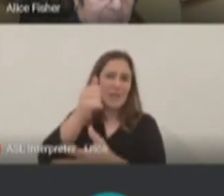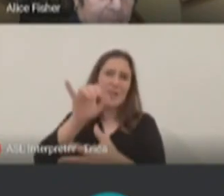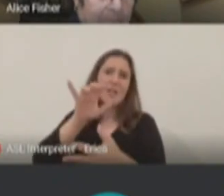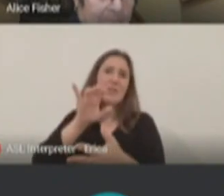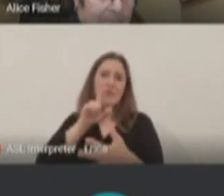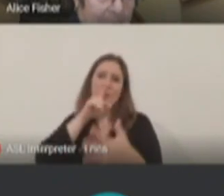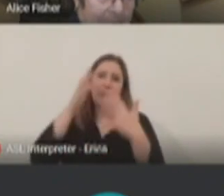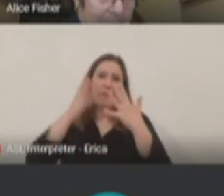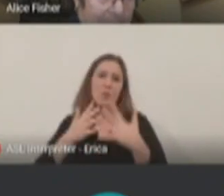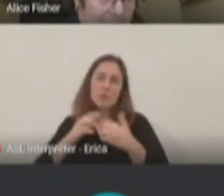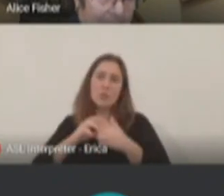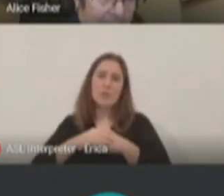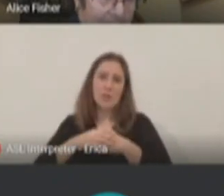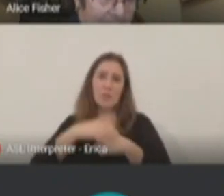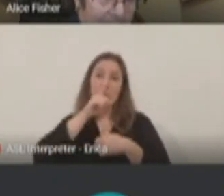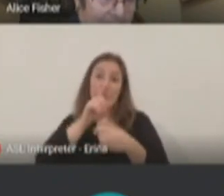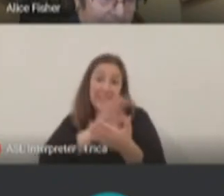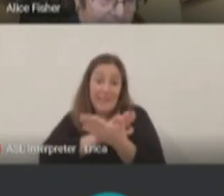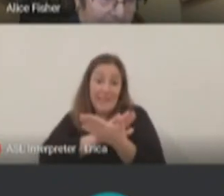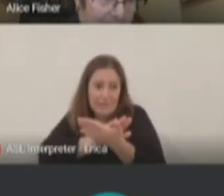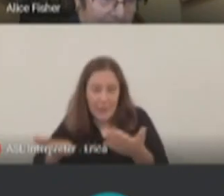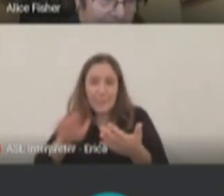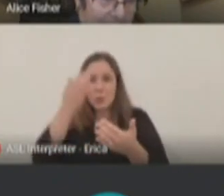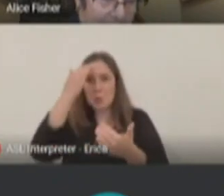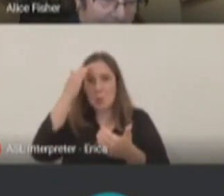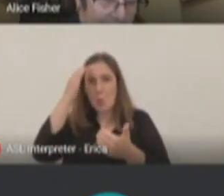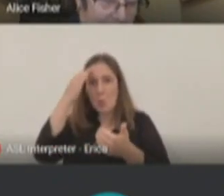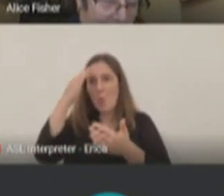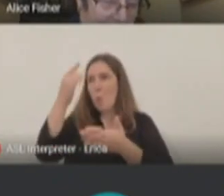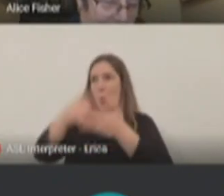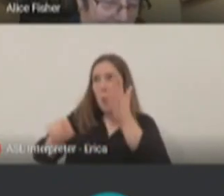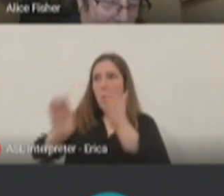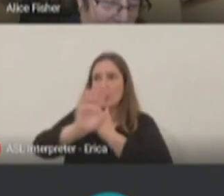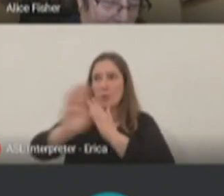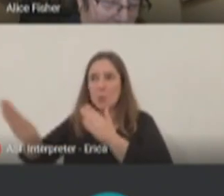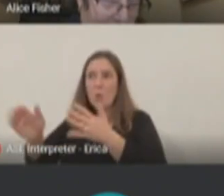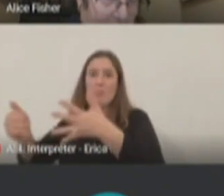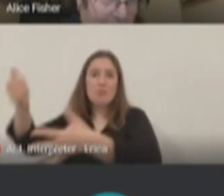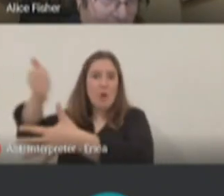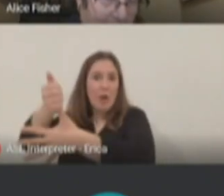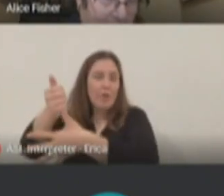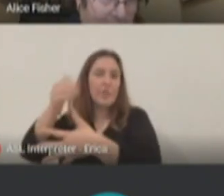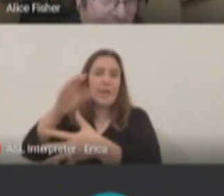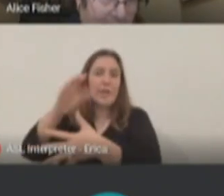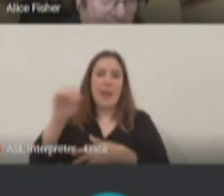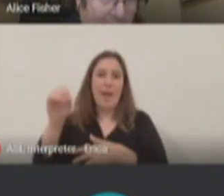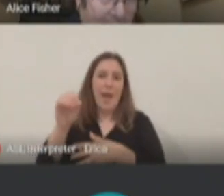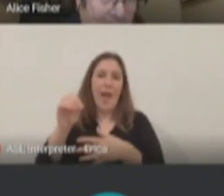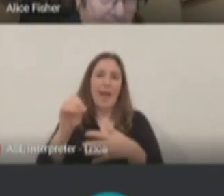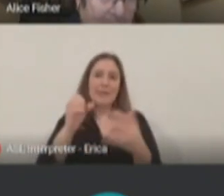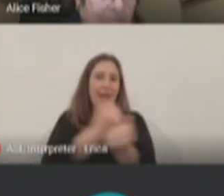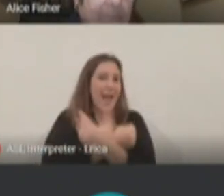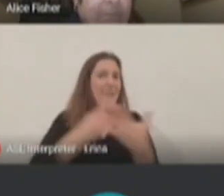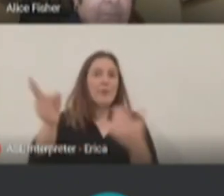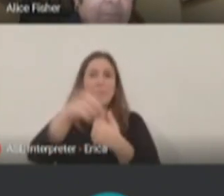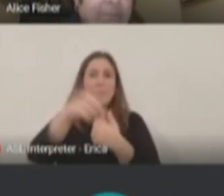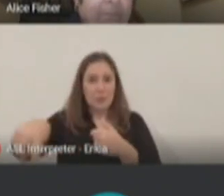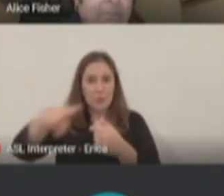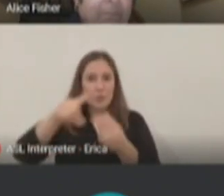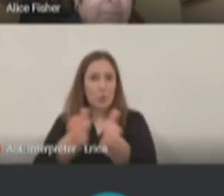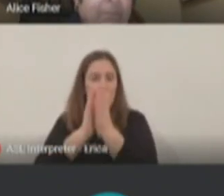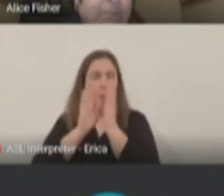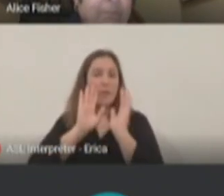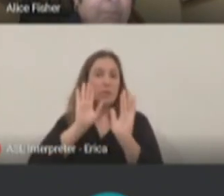as possible can be included and be heard in our processes. For every large project, there is an